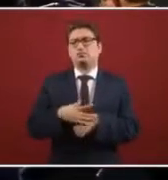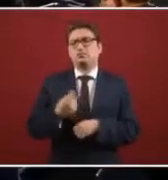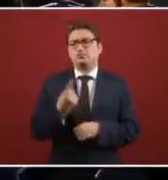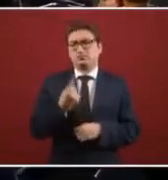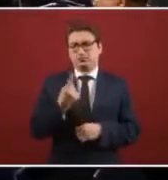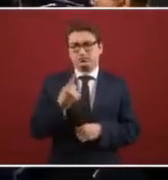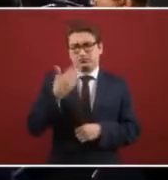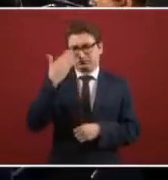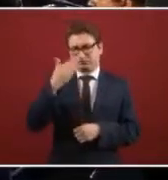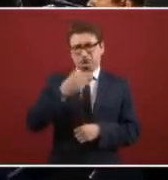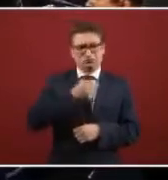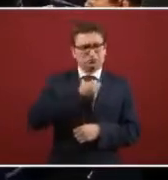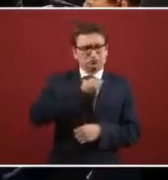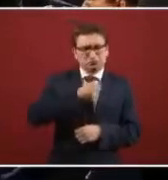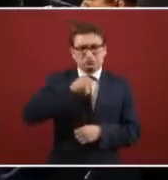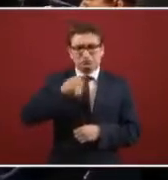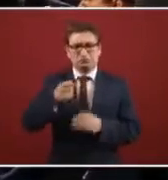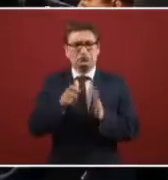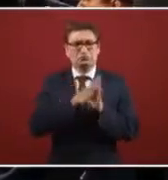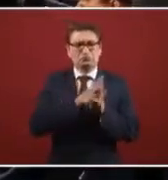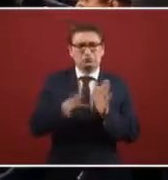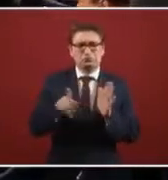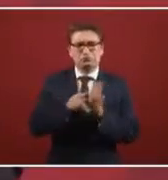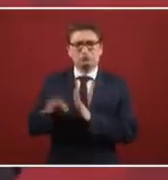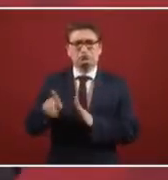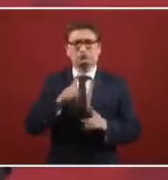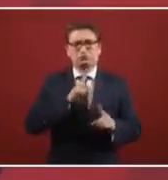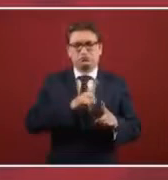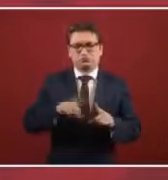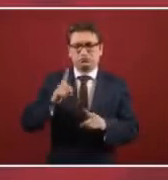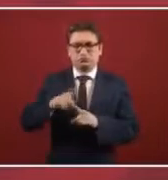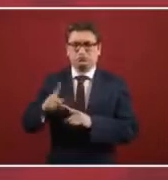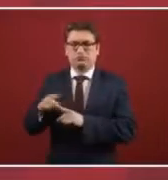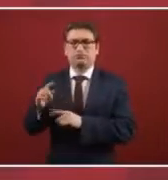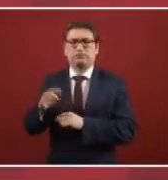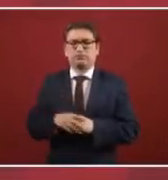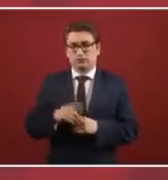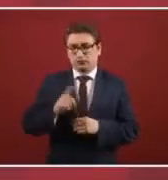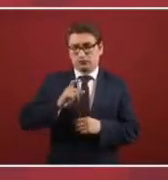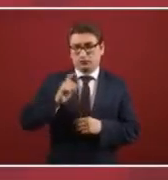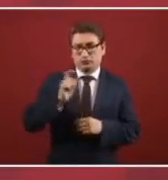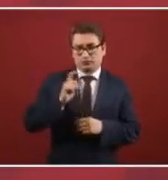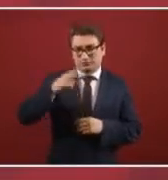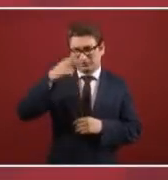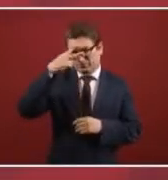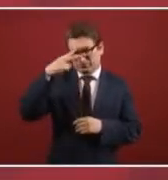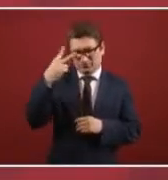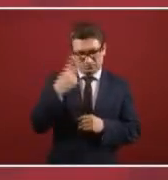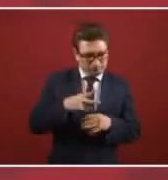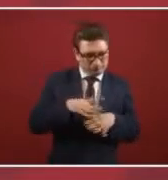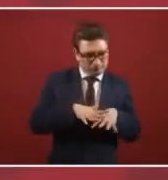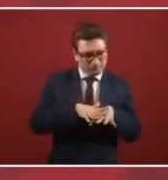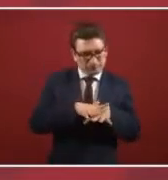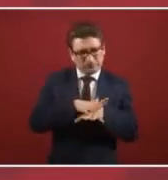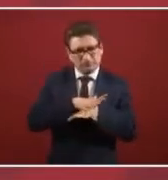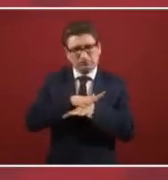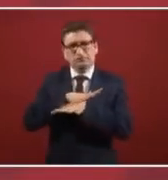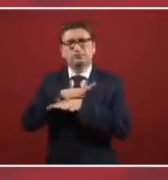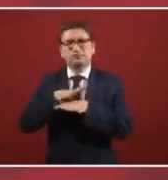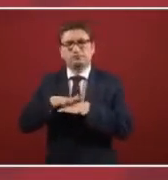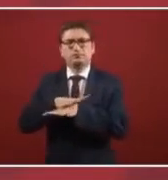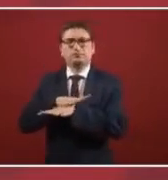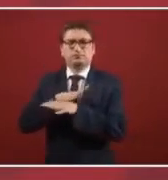El periodismo de periodical, las because épocas de transformación en México with the